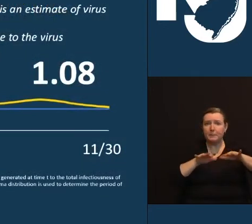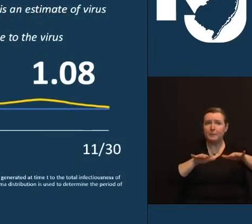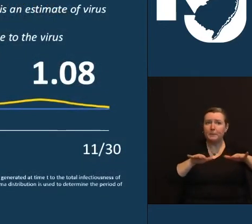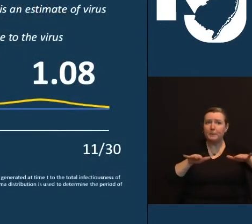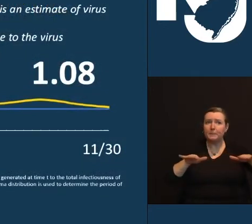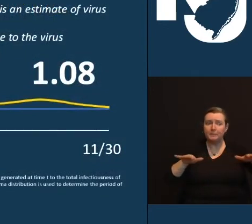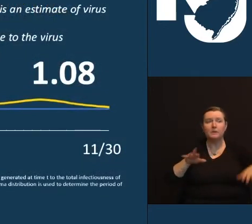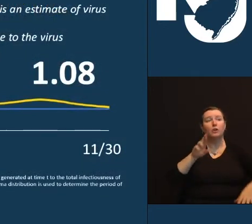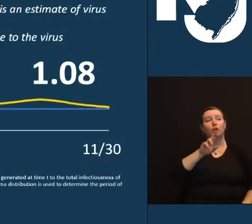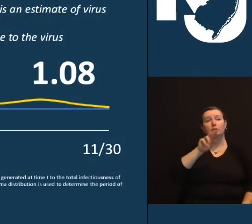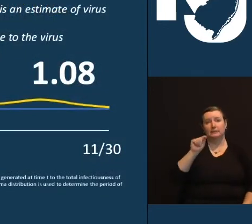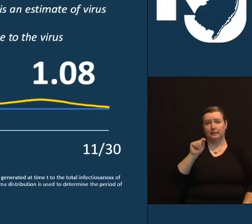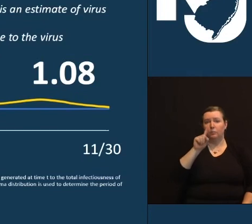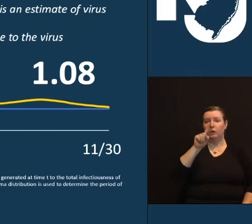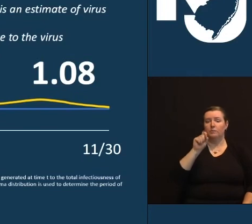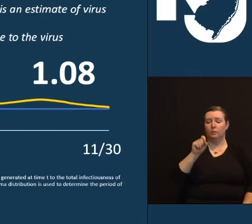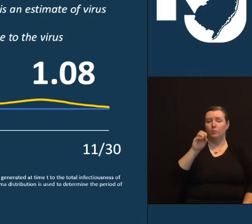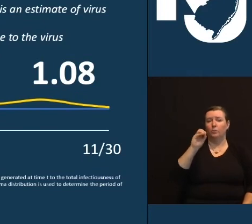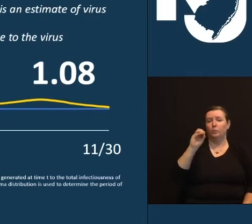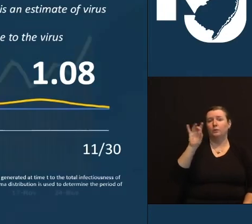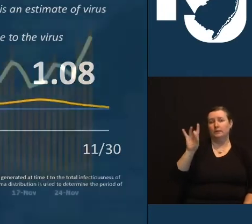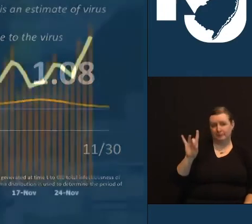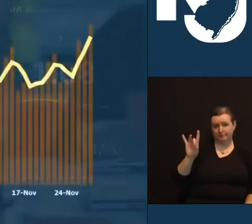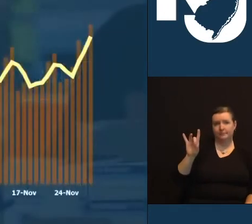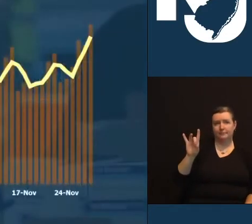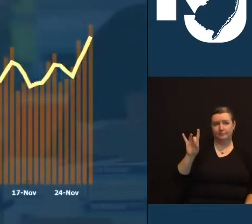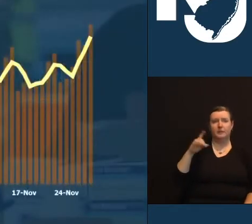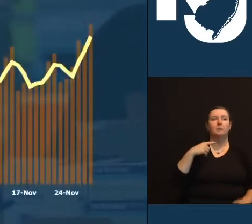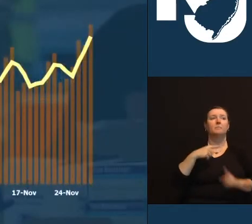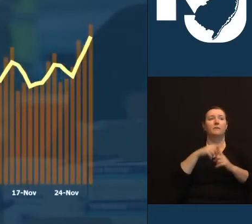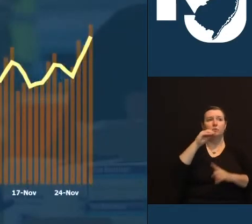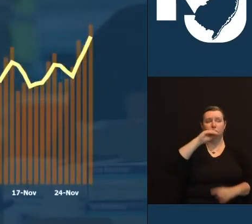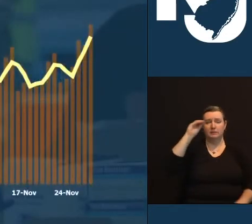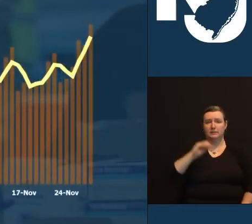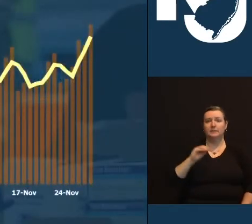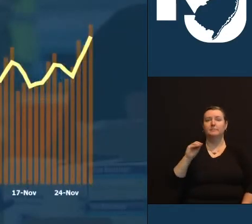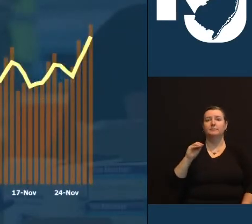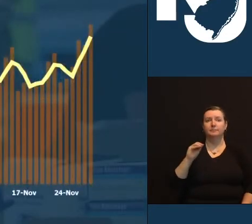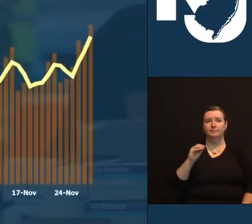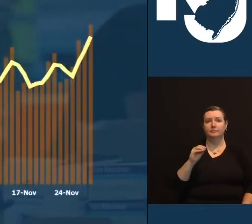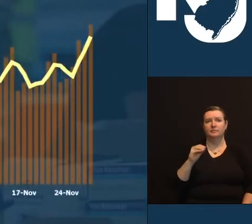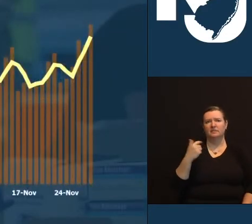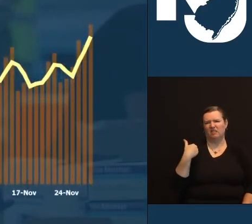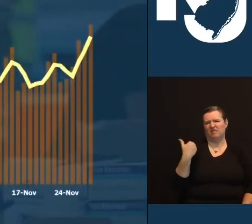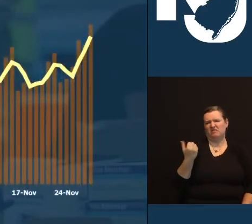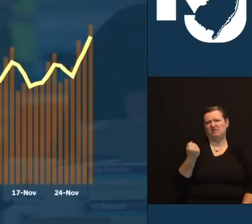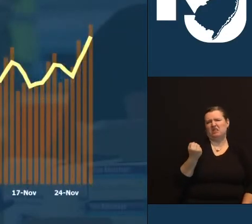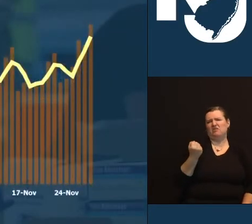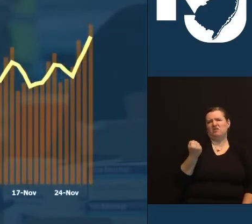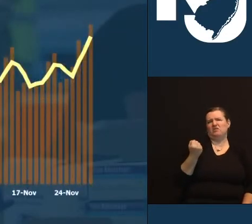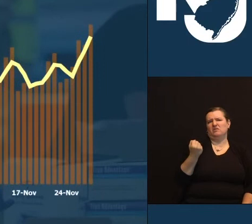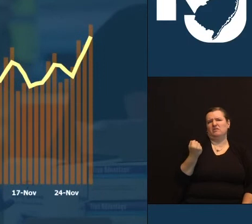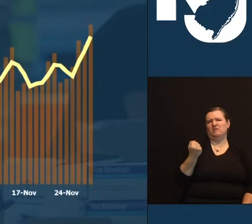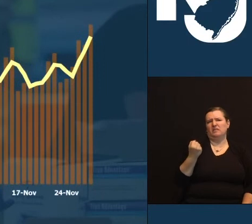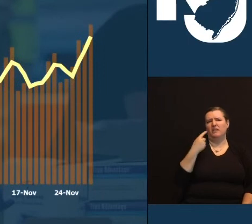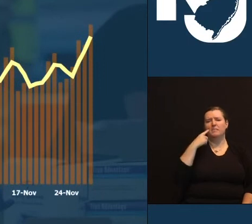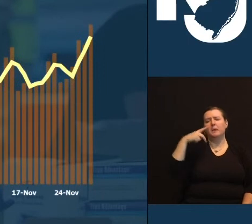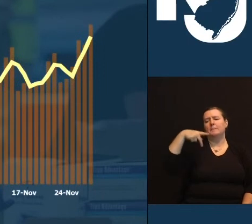of 1.08, and the positivity rate for all of Saturday's recorded PCR tests